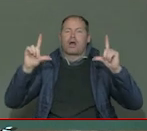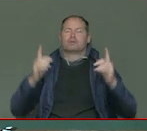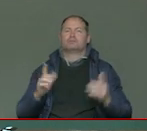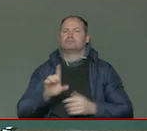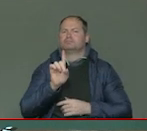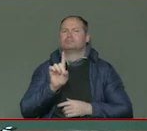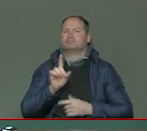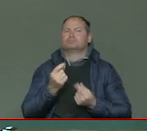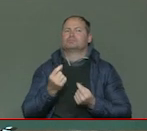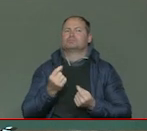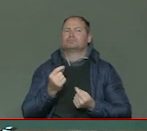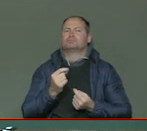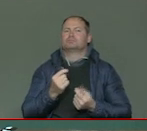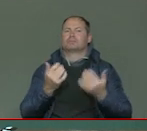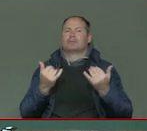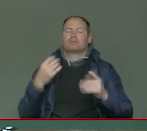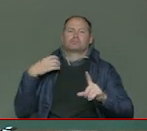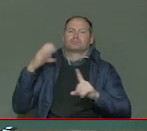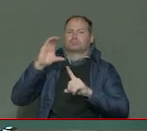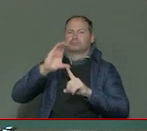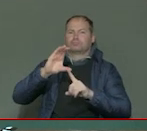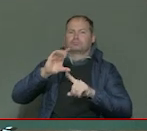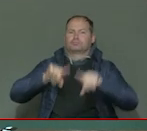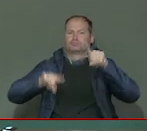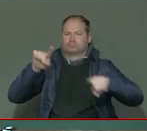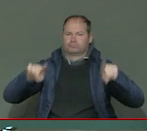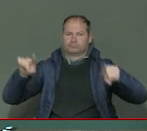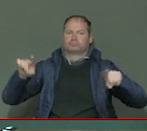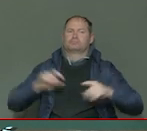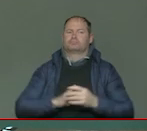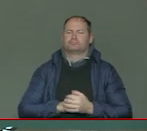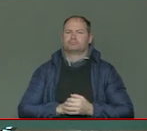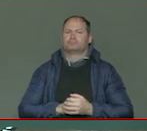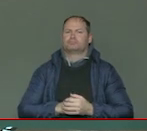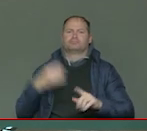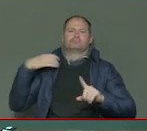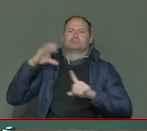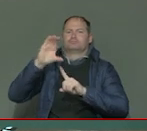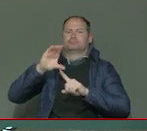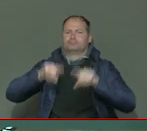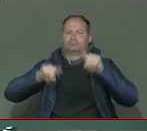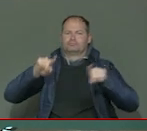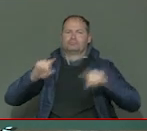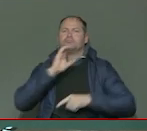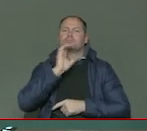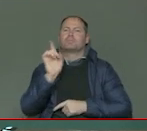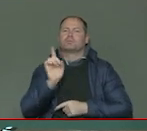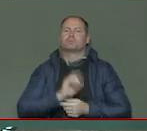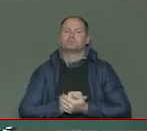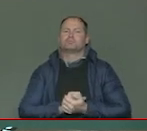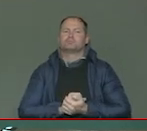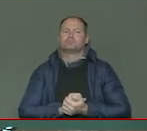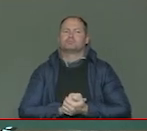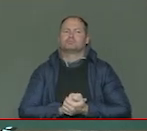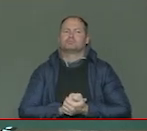Okay, division of duties is always one of the answers. But what do we mean by division of duties? Because we must always